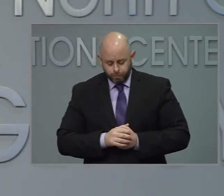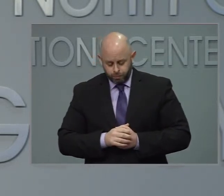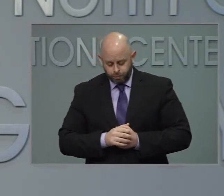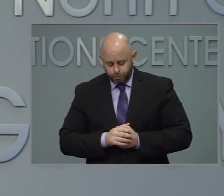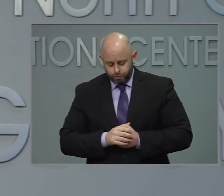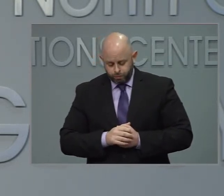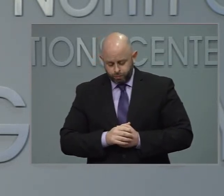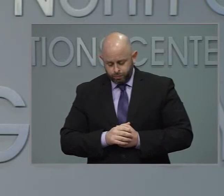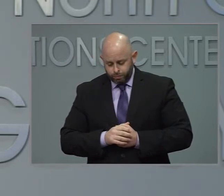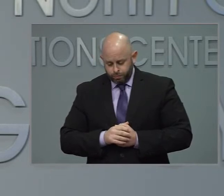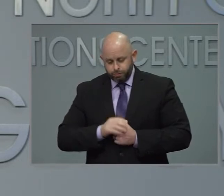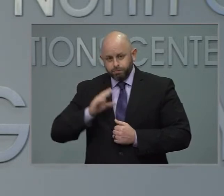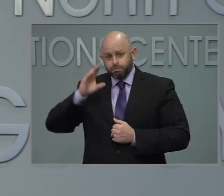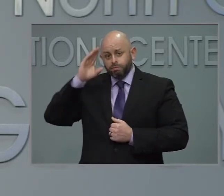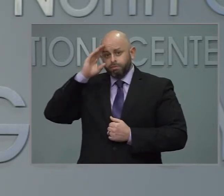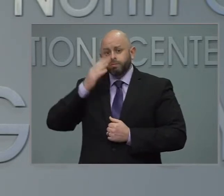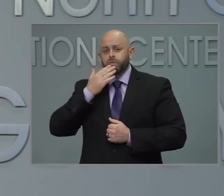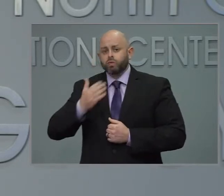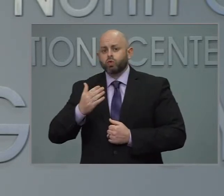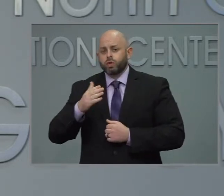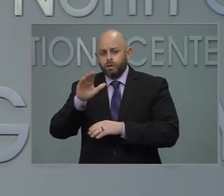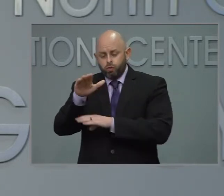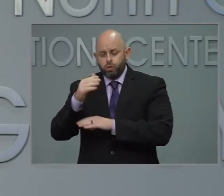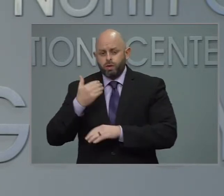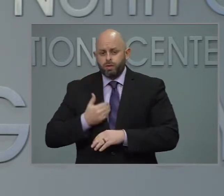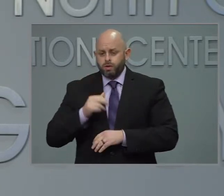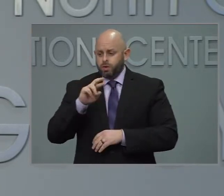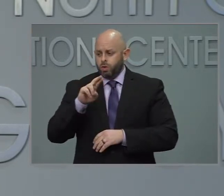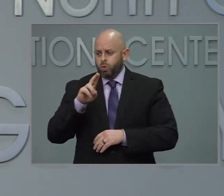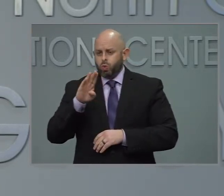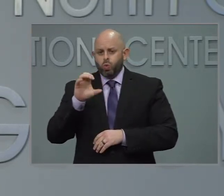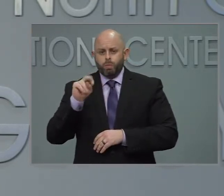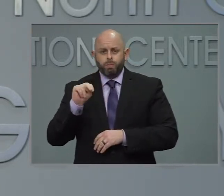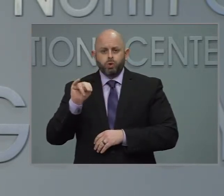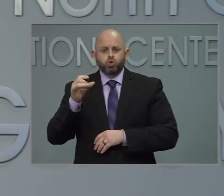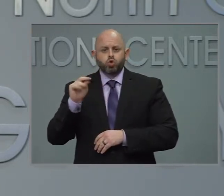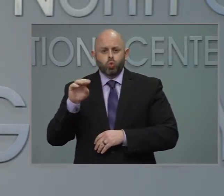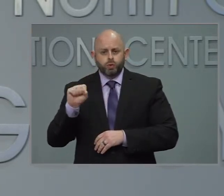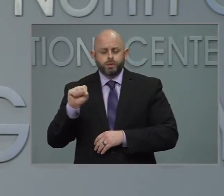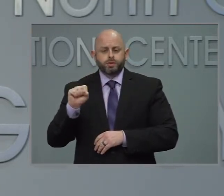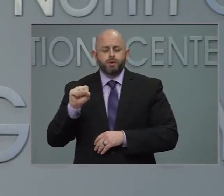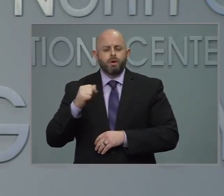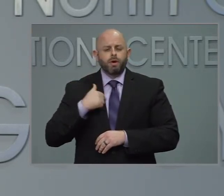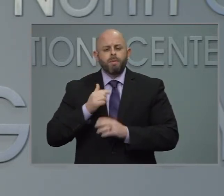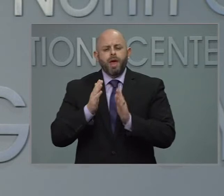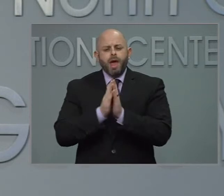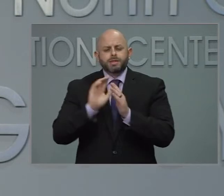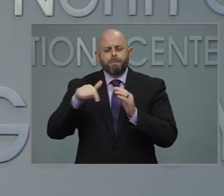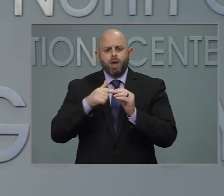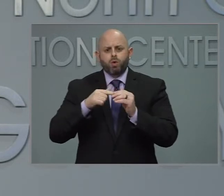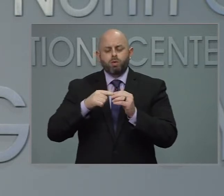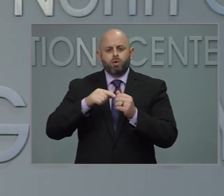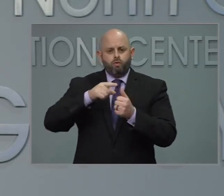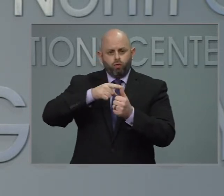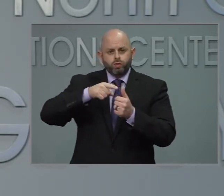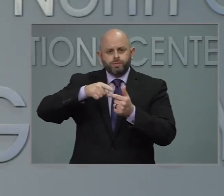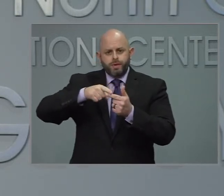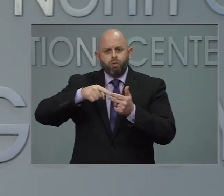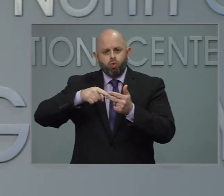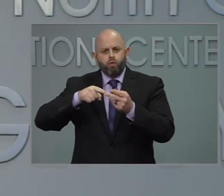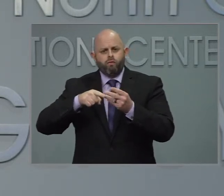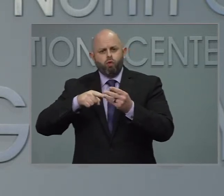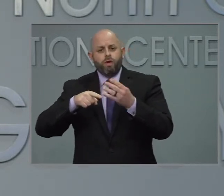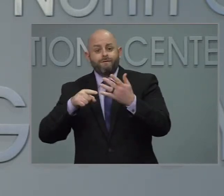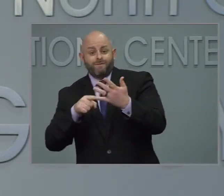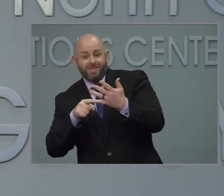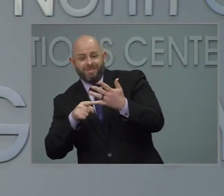Hi, good afternoon. This is Reuben Jones from Spectrum News in Charlotte. I wanted to ask you about Group 5 as we get coming up to May 1st here. Do you